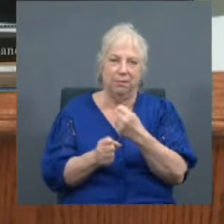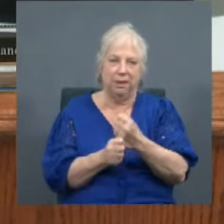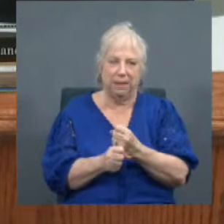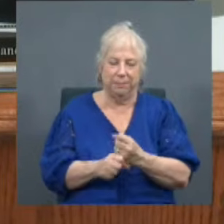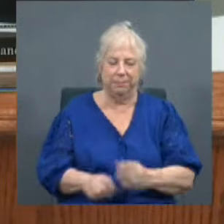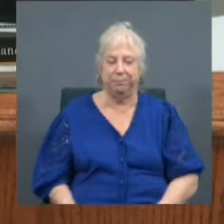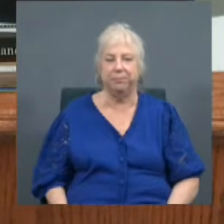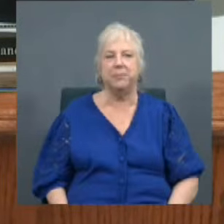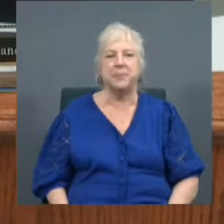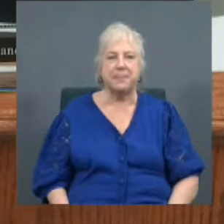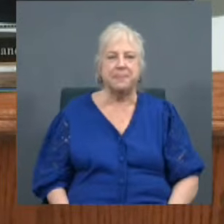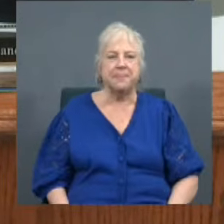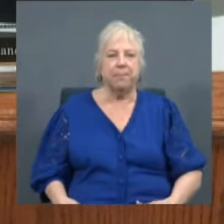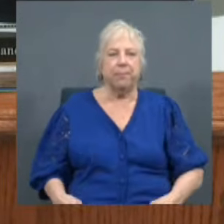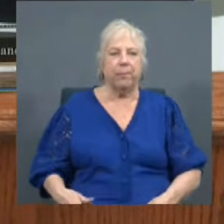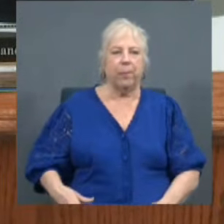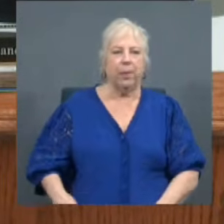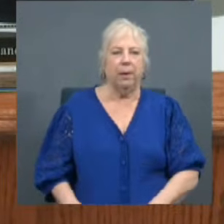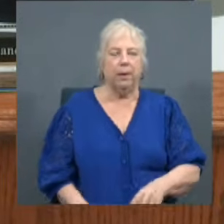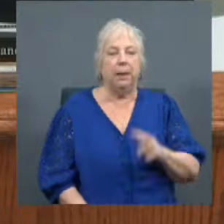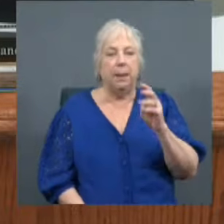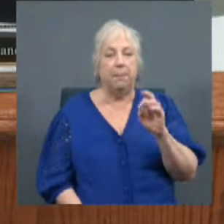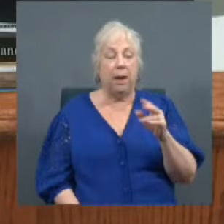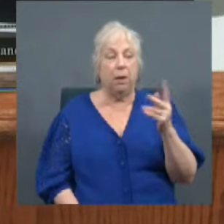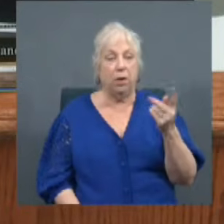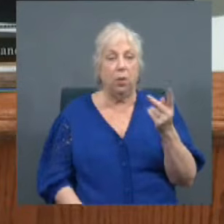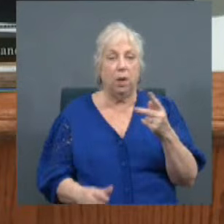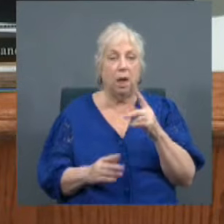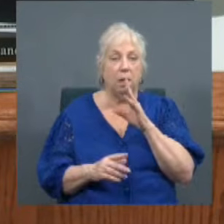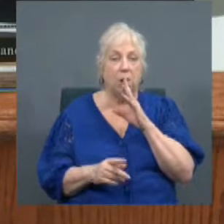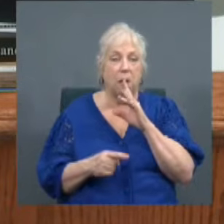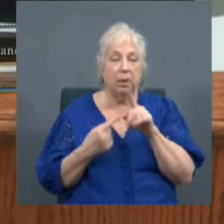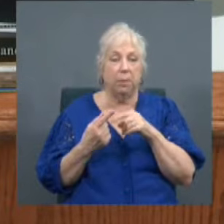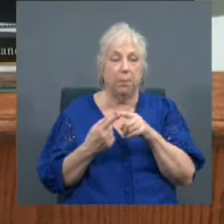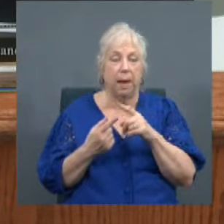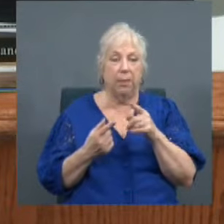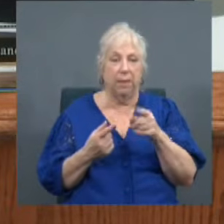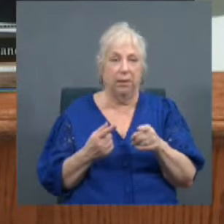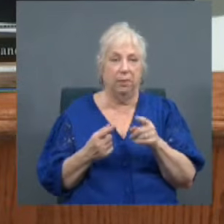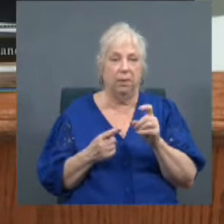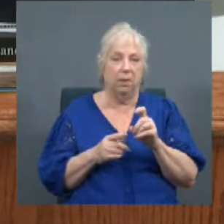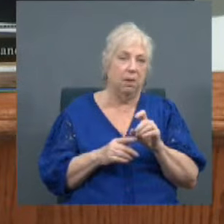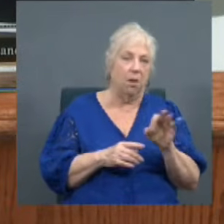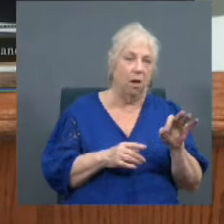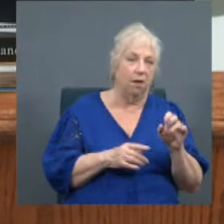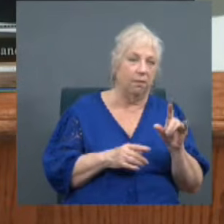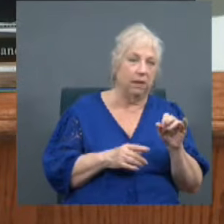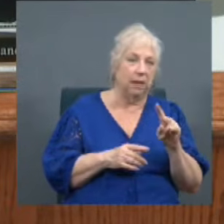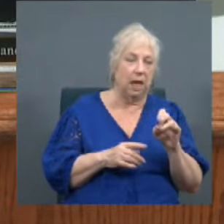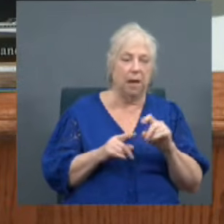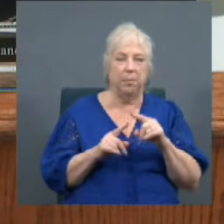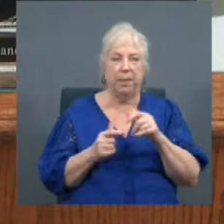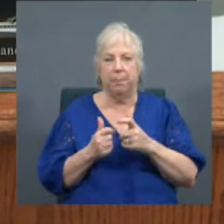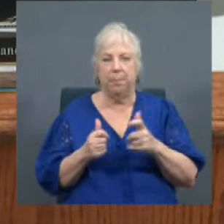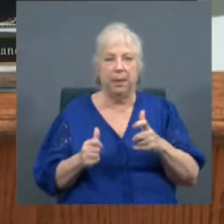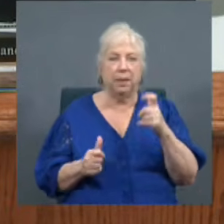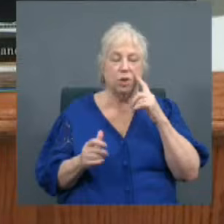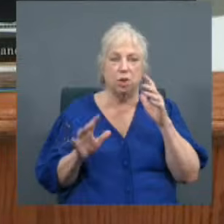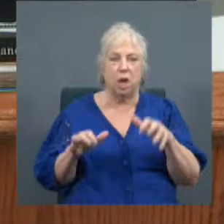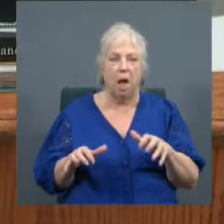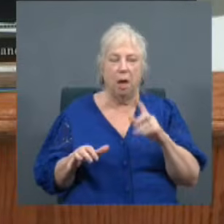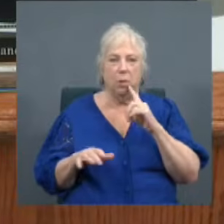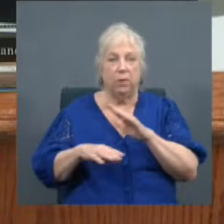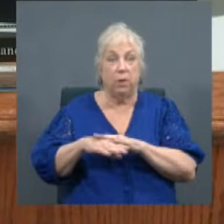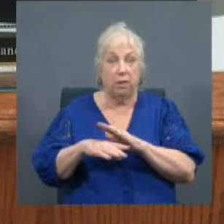know, and Mayor, you and I talked about this offline, but I think the biggest shock in this was notification. Now, you told me